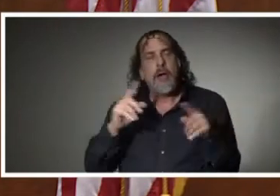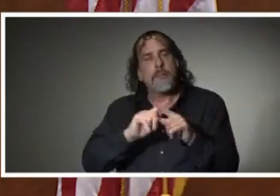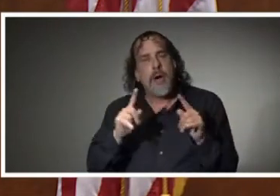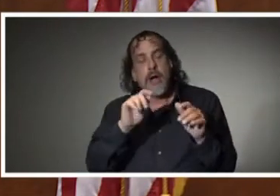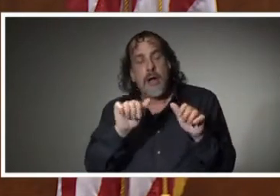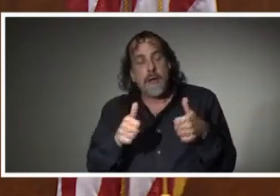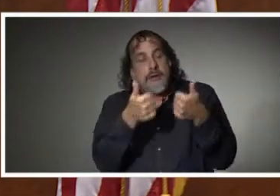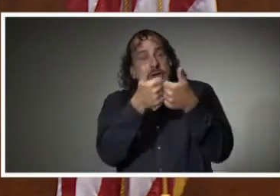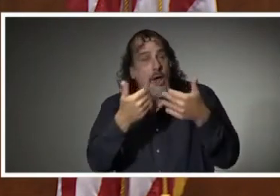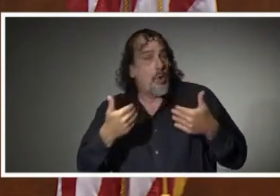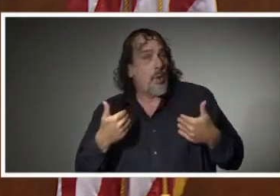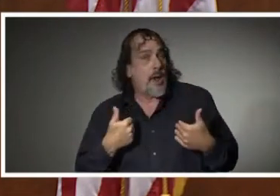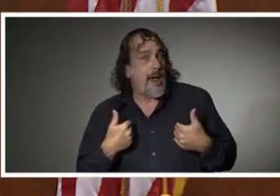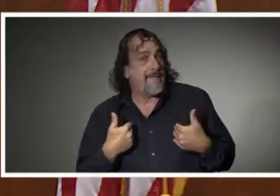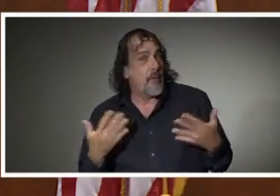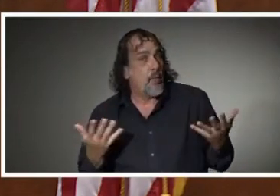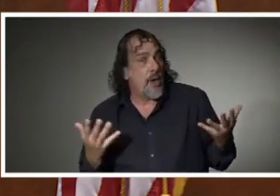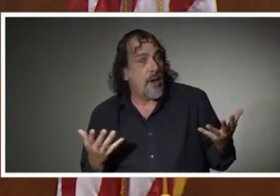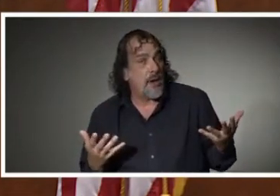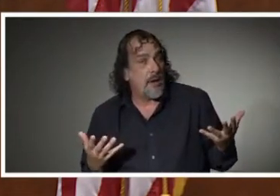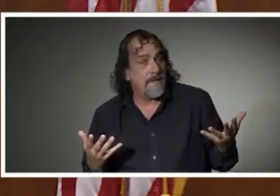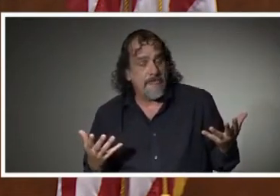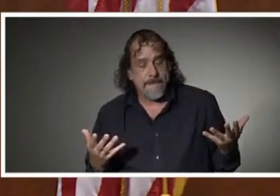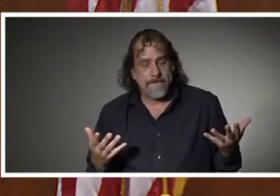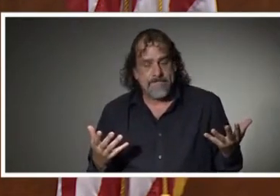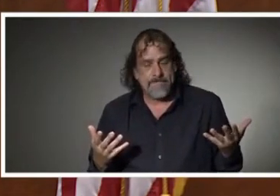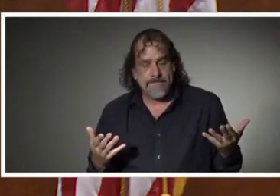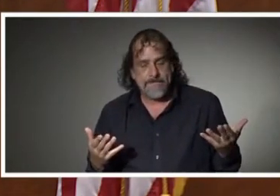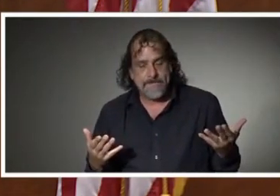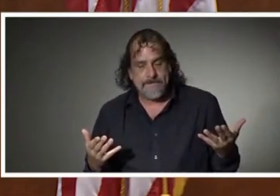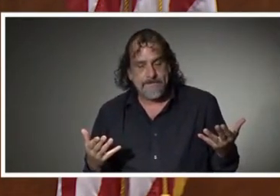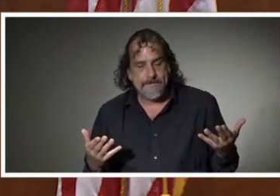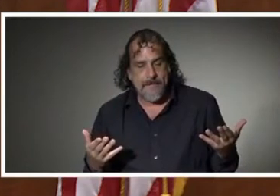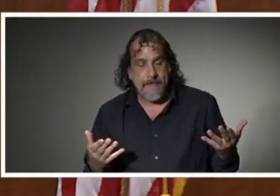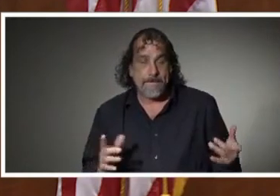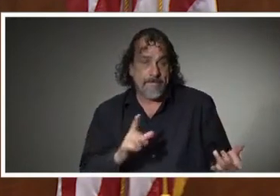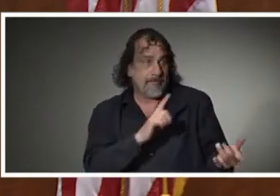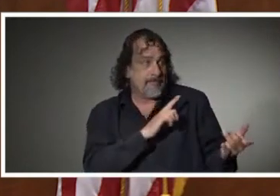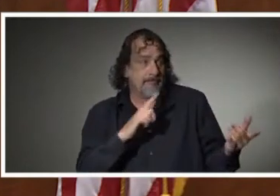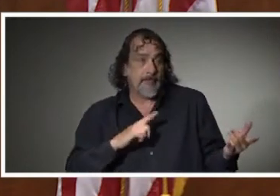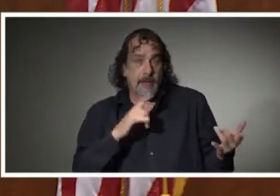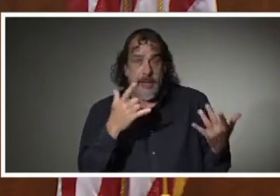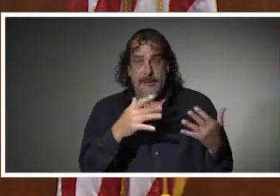that we have this year is the fact that the legislature has